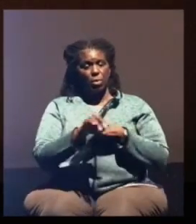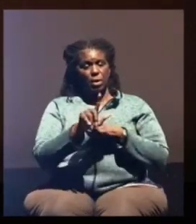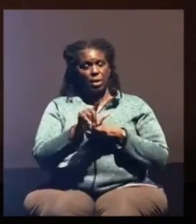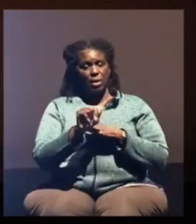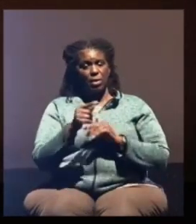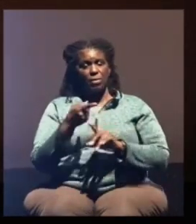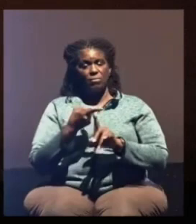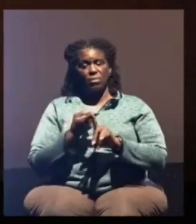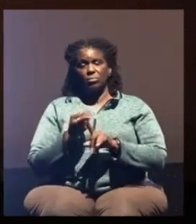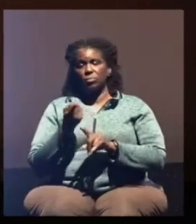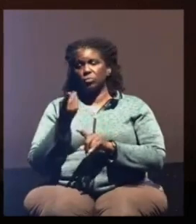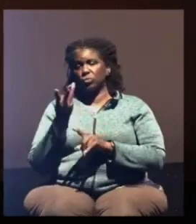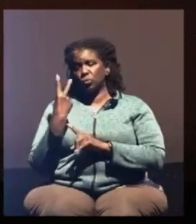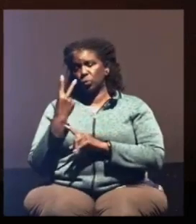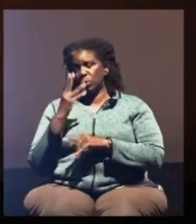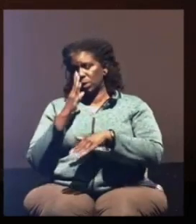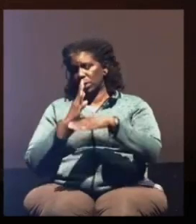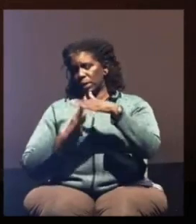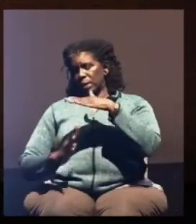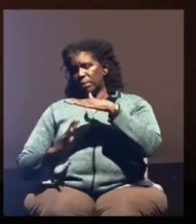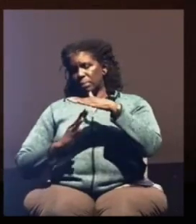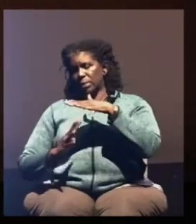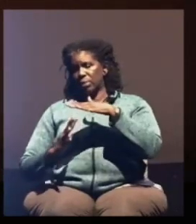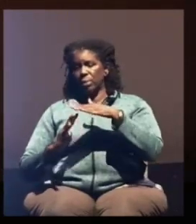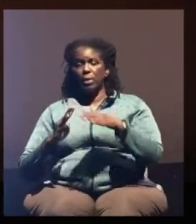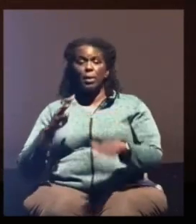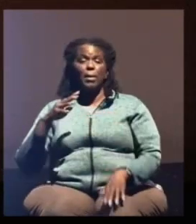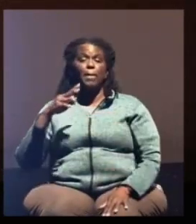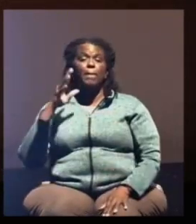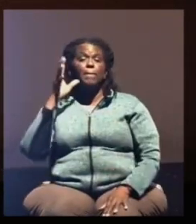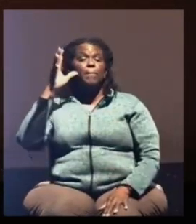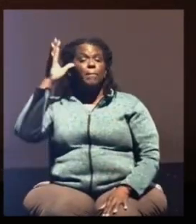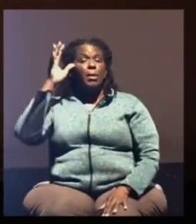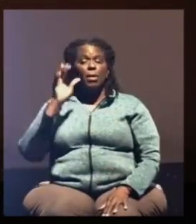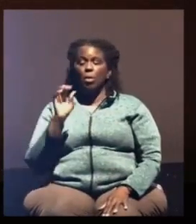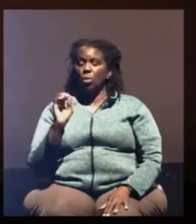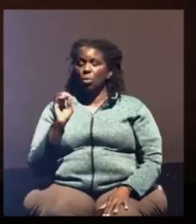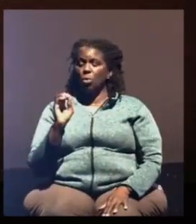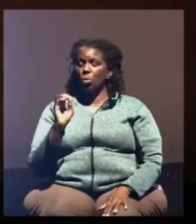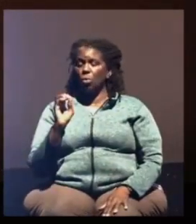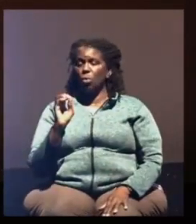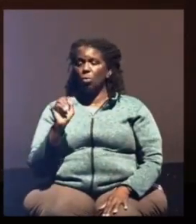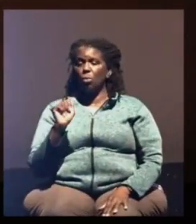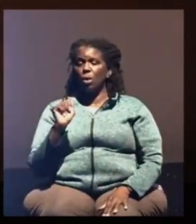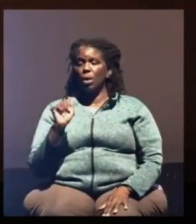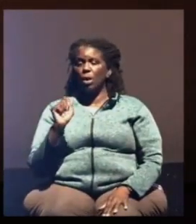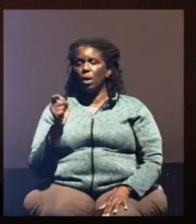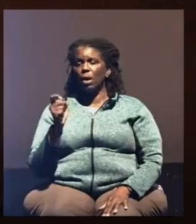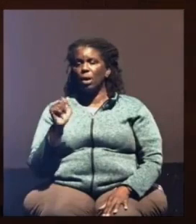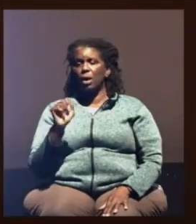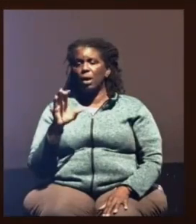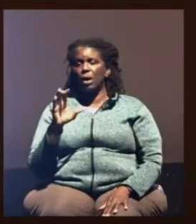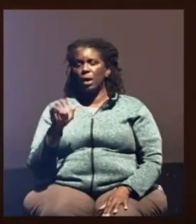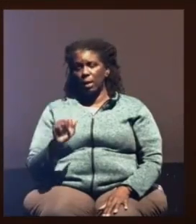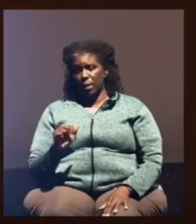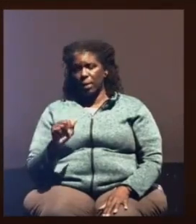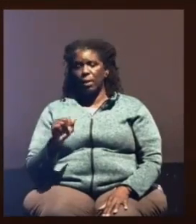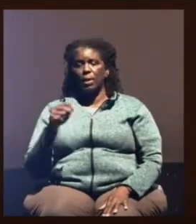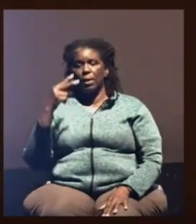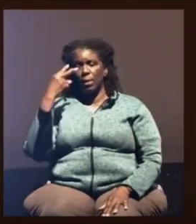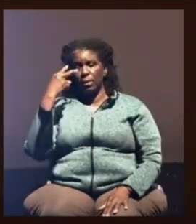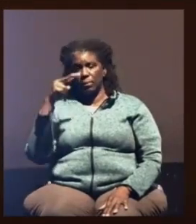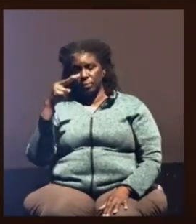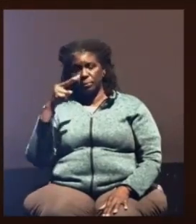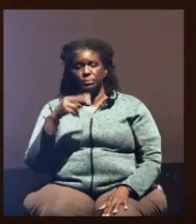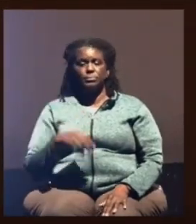immigrant parents. My parents are from the state of Oaxaca, Mexico, a southern state where they grew up in two small pueblos,